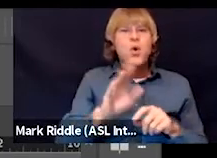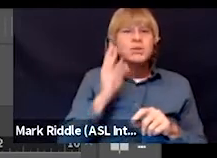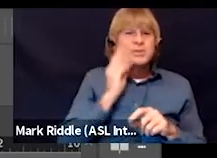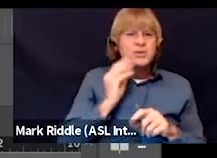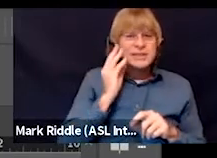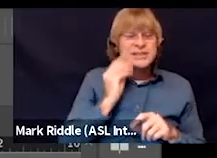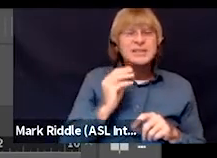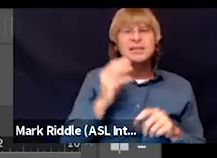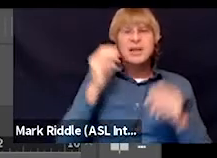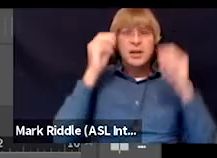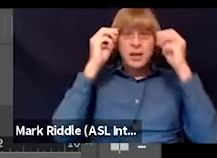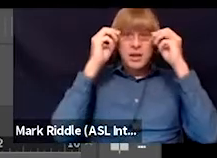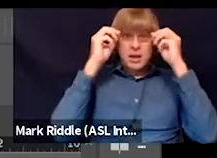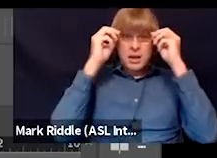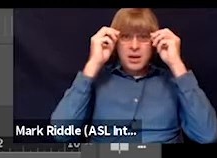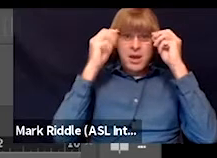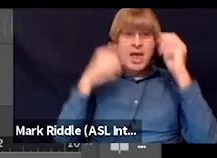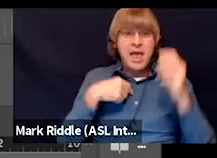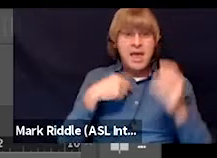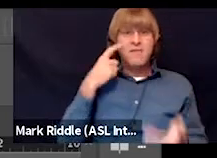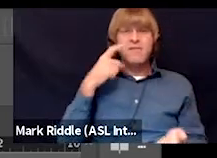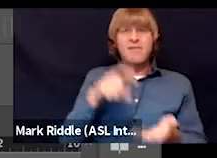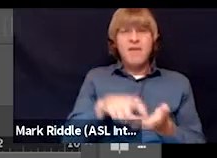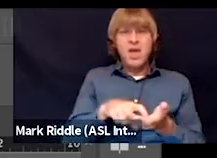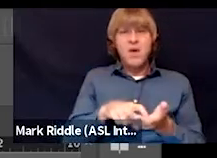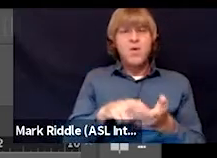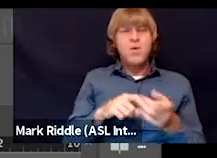And what I found out is that